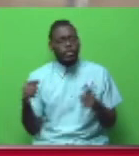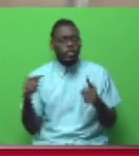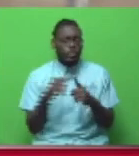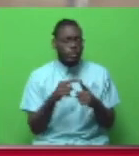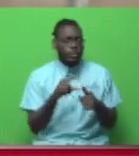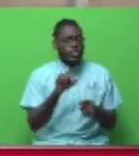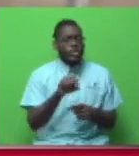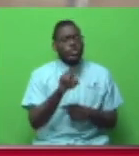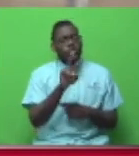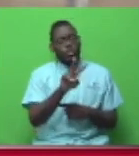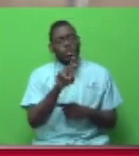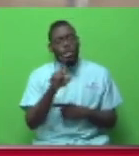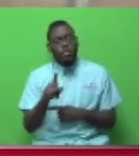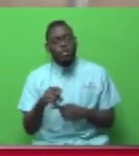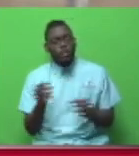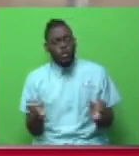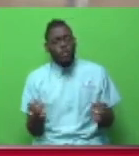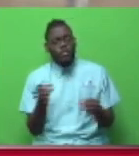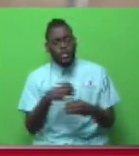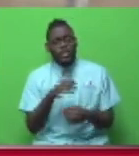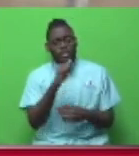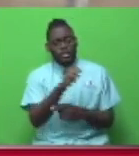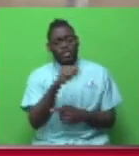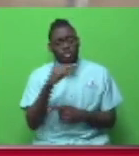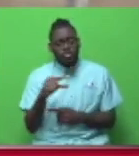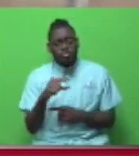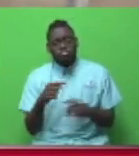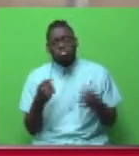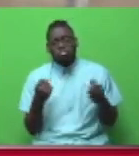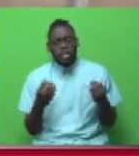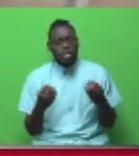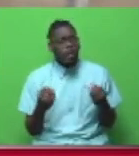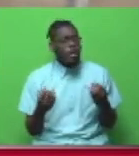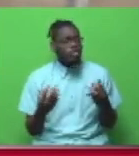the Office of the Attorney General expended a sum of